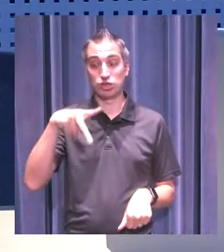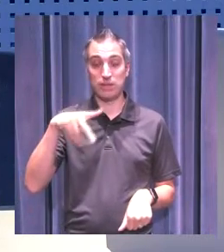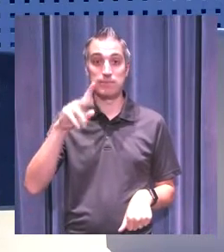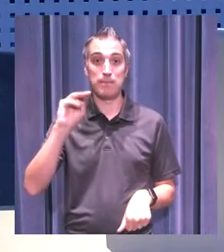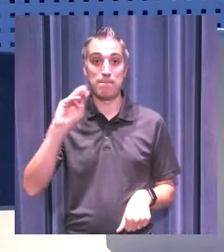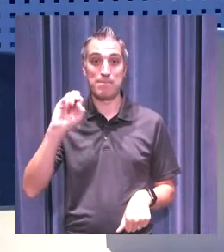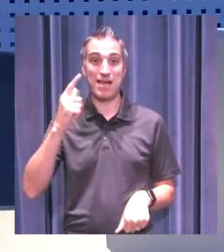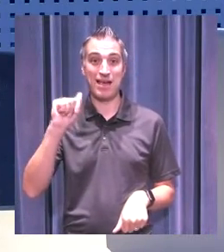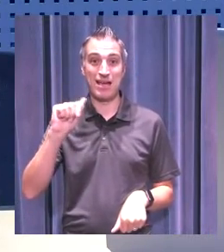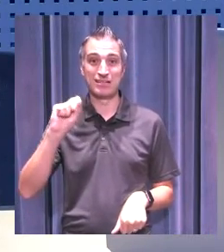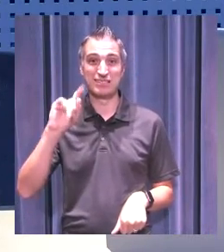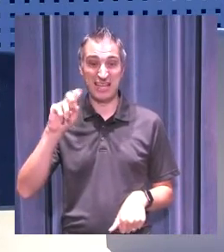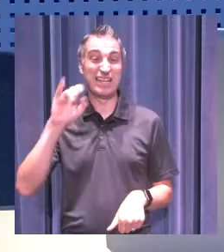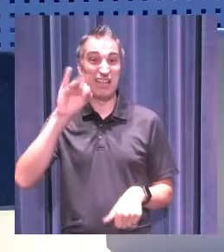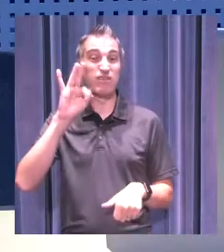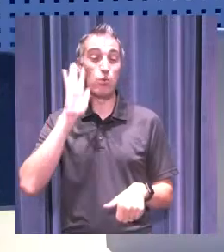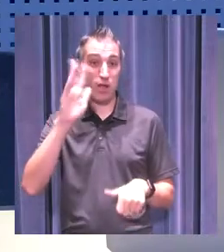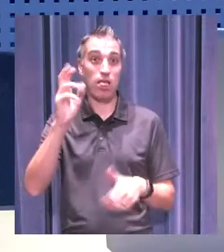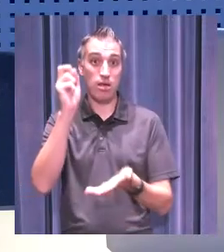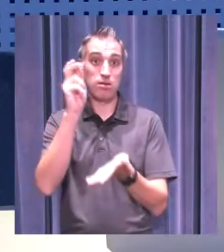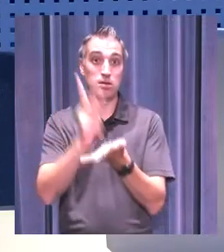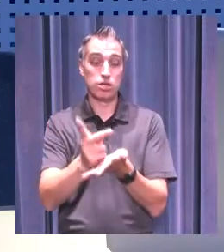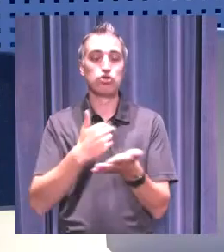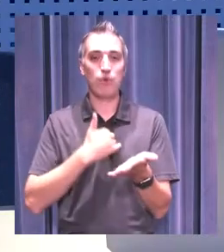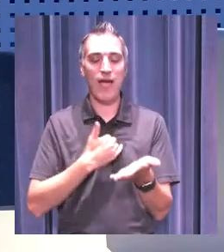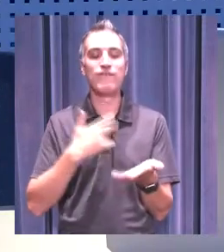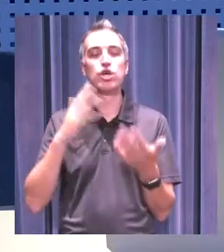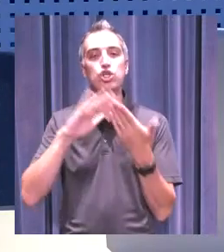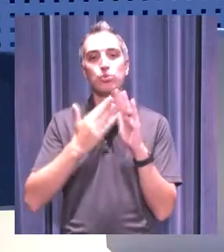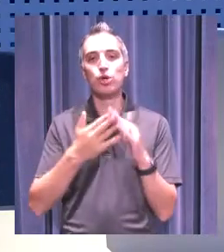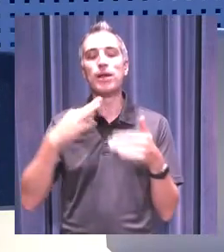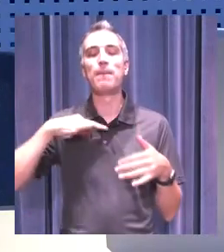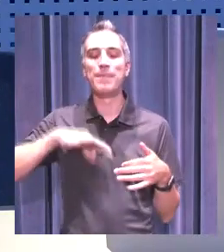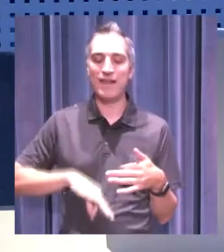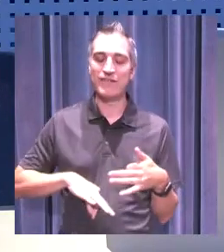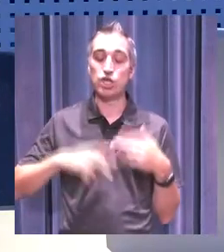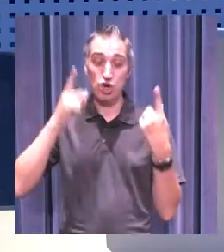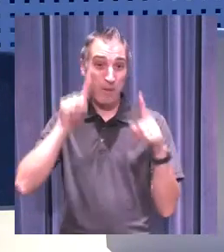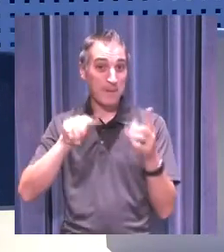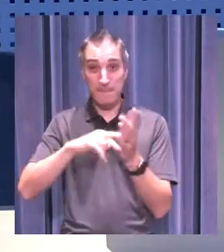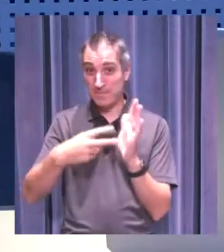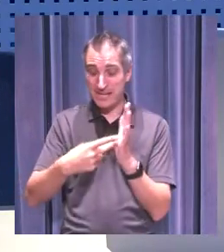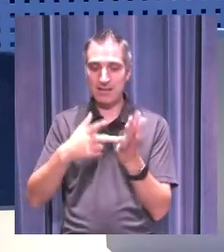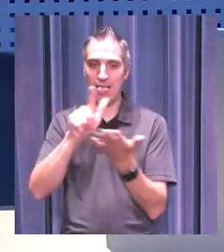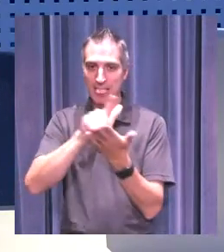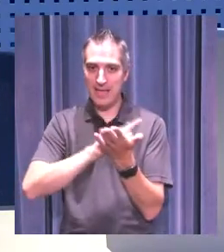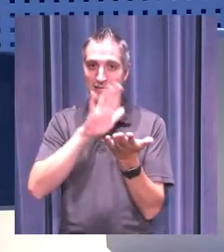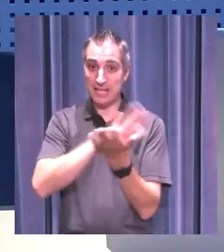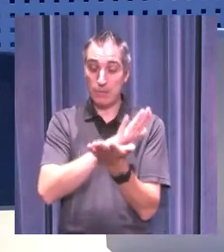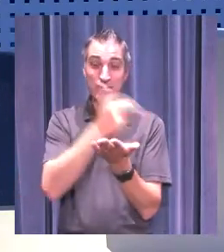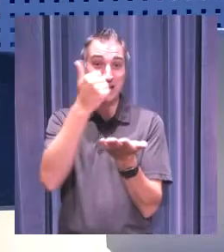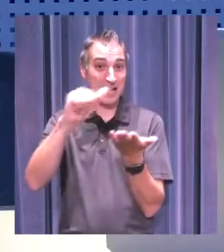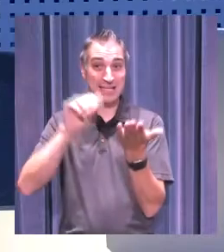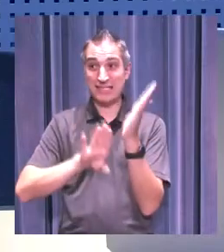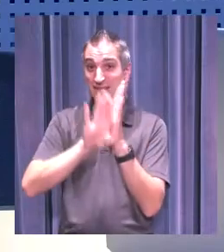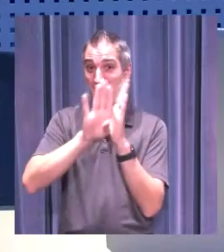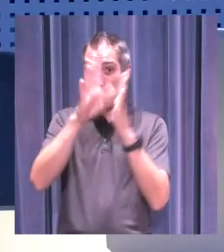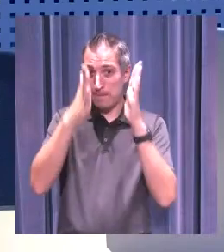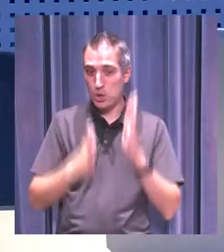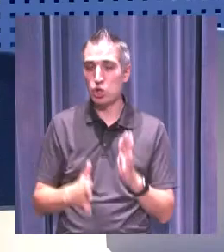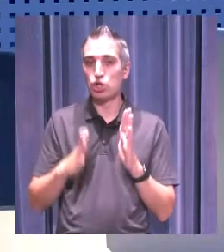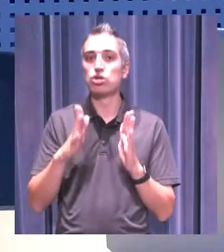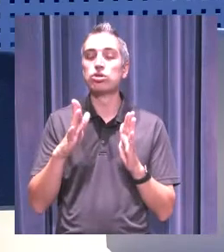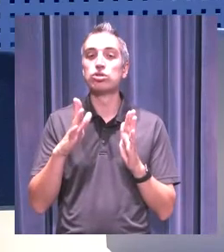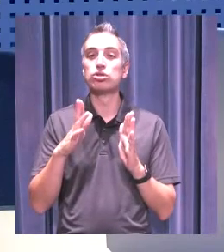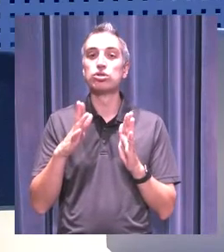through, to sign community benefit agreements, which are legal documents which will require any developer to